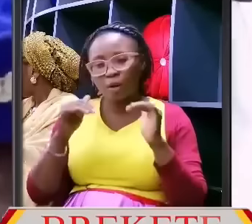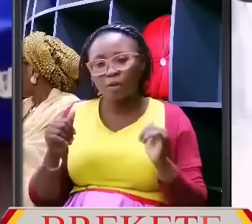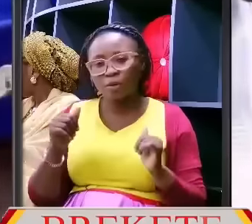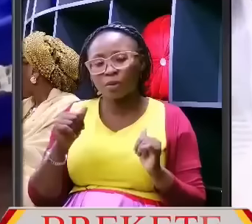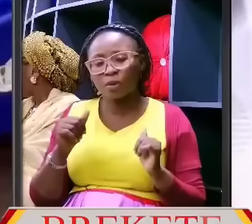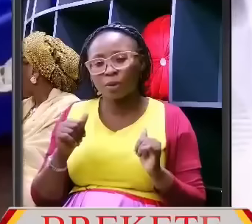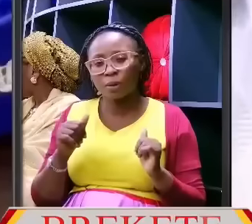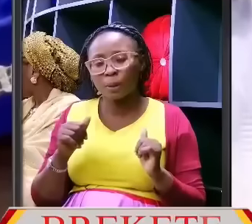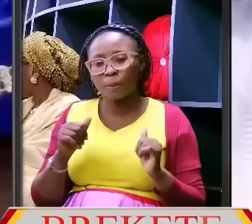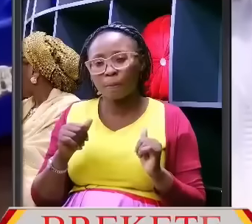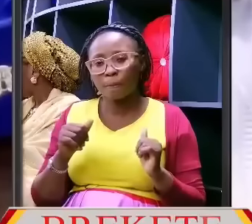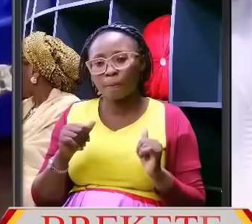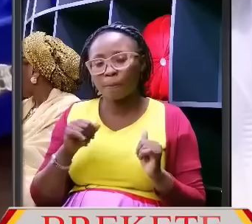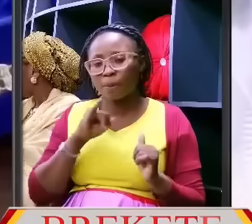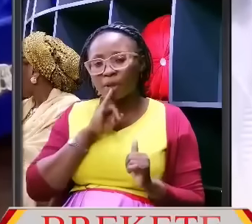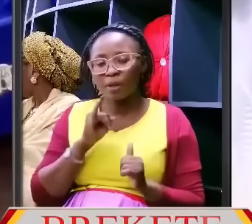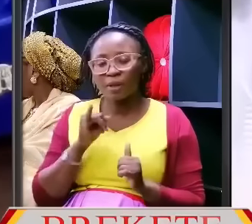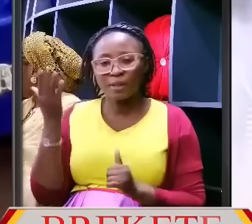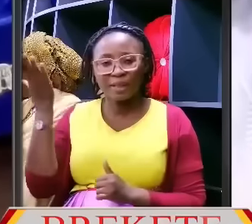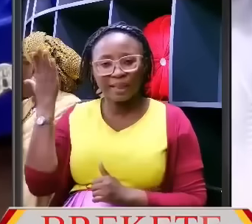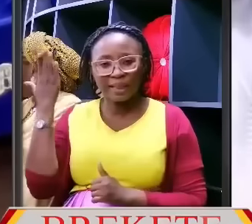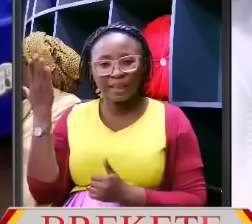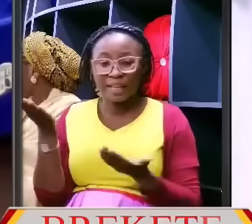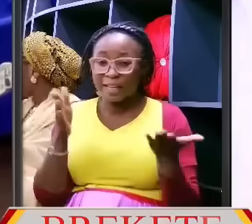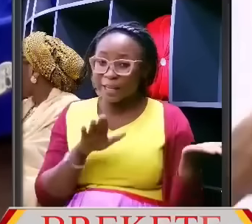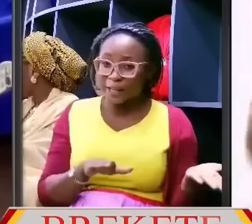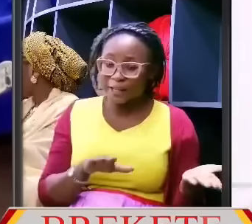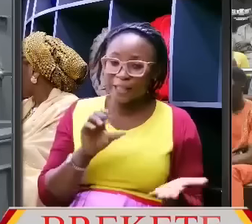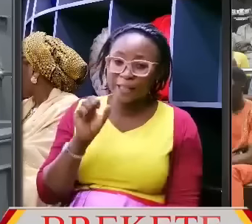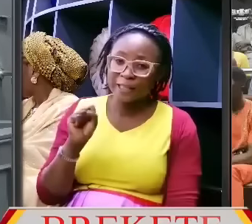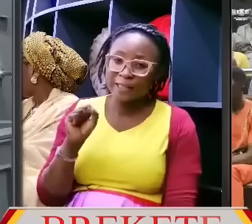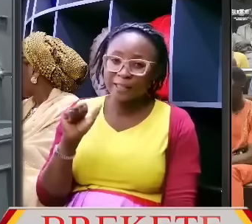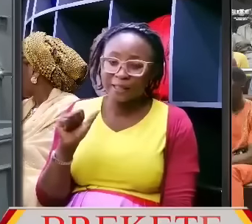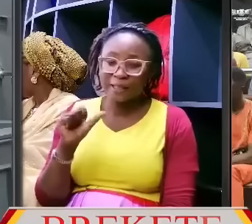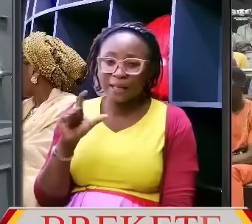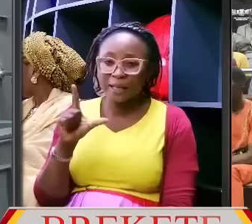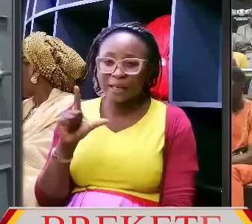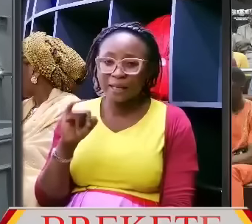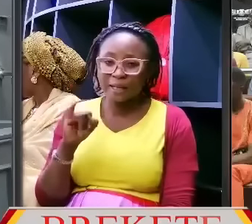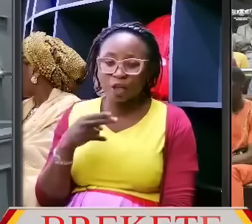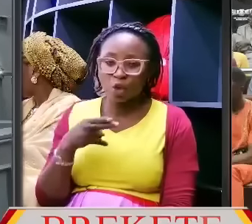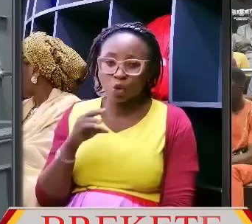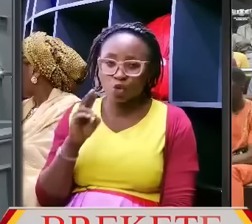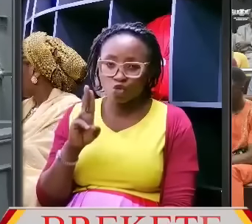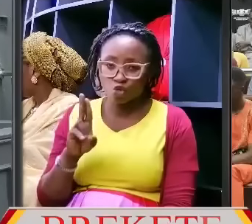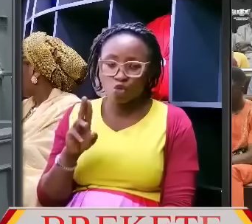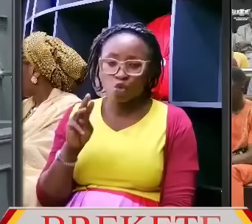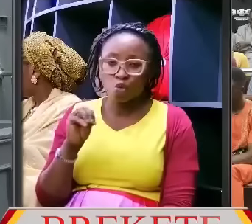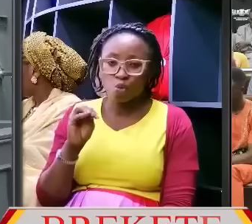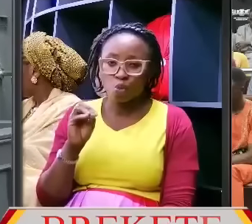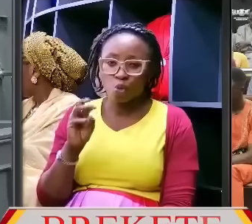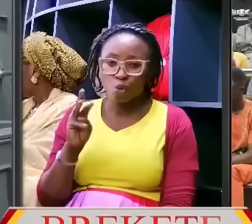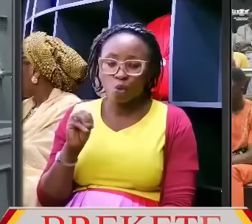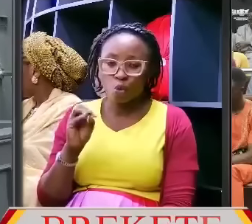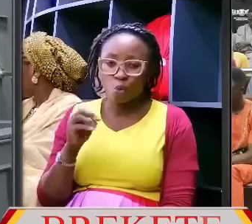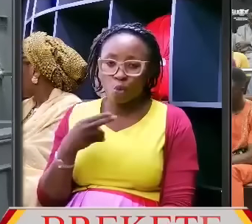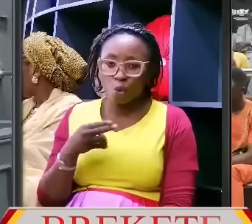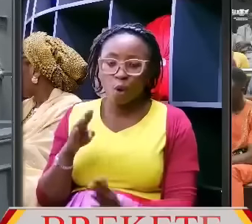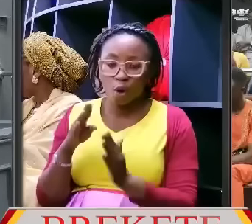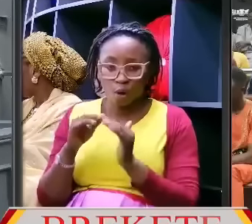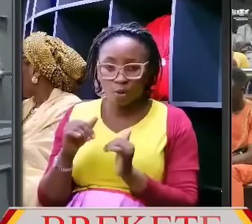na late Saliu Momo house. Na him builder. Na him